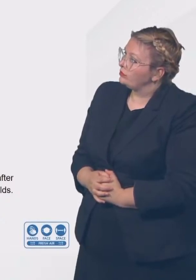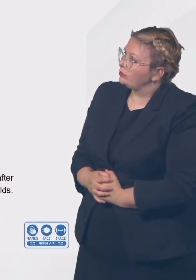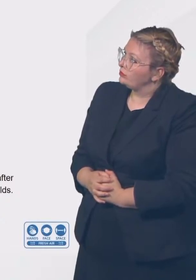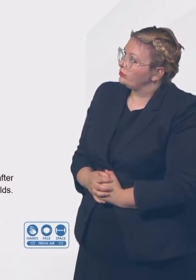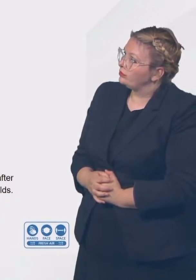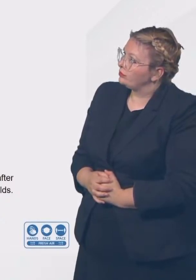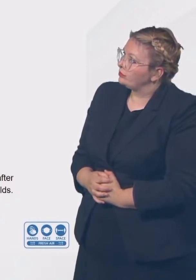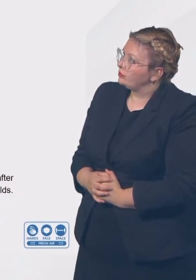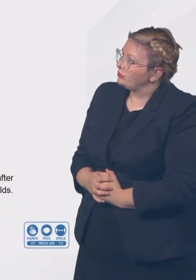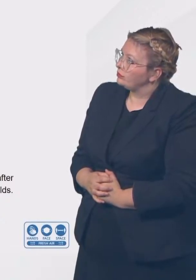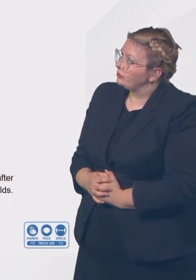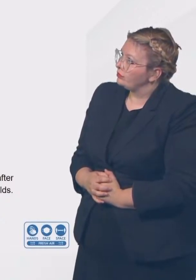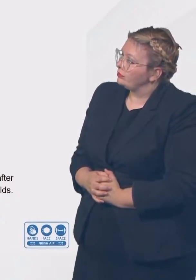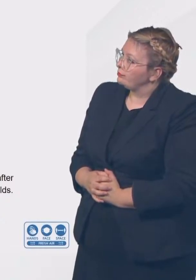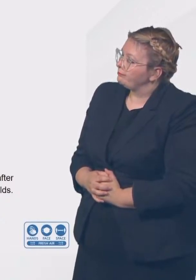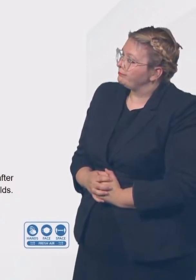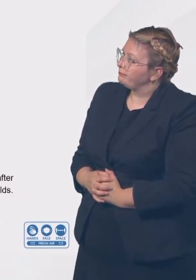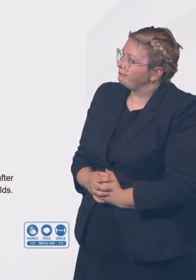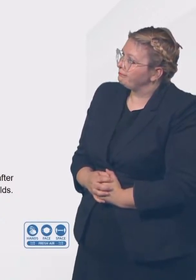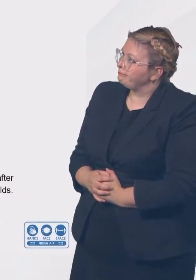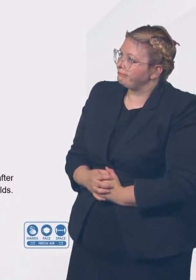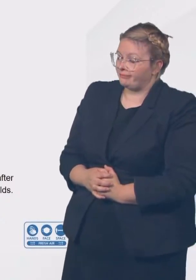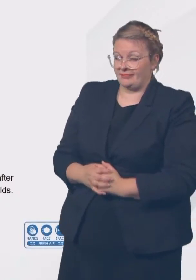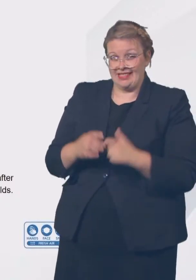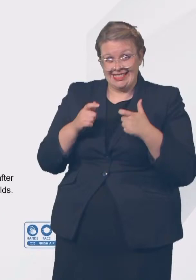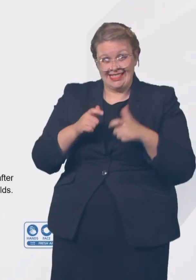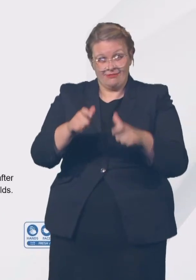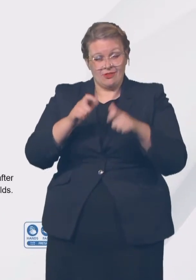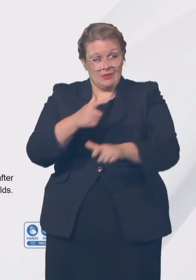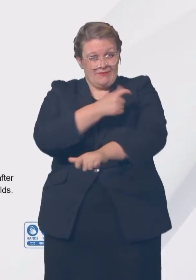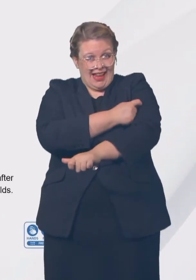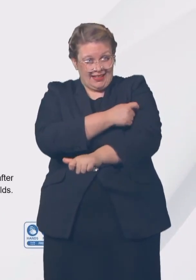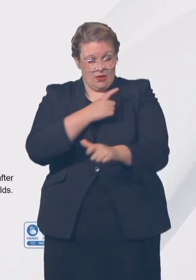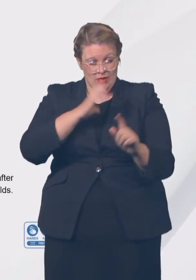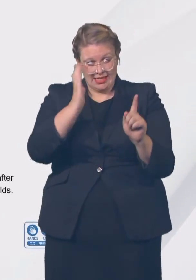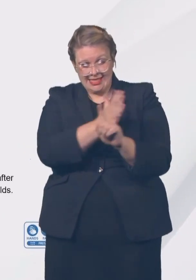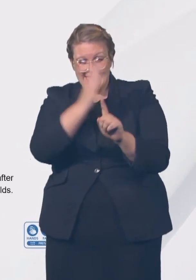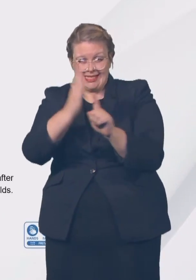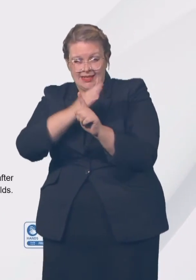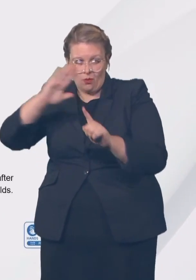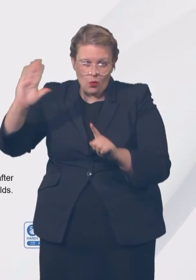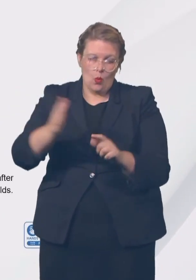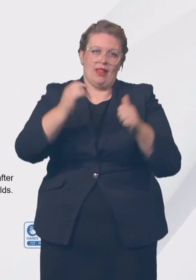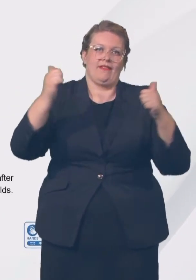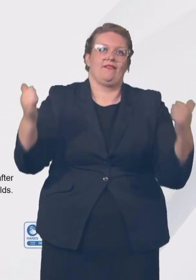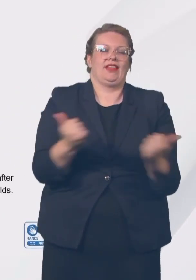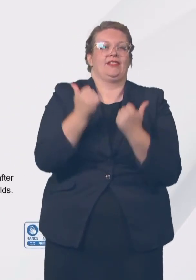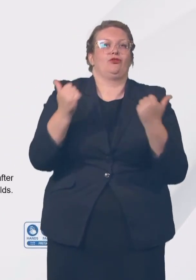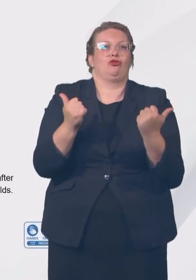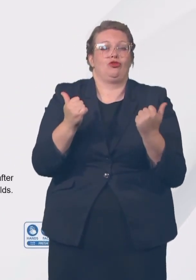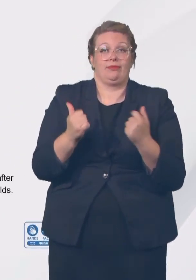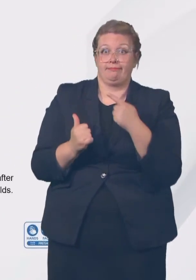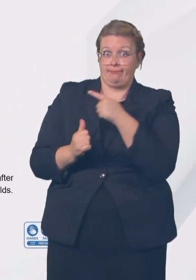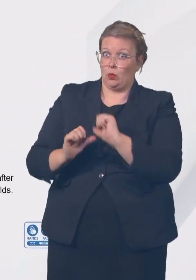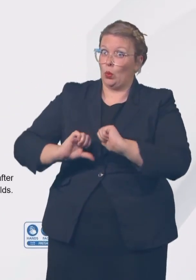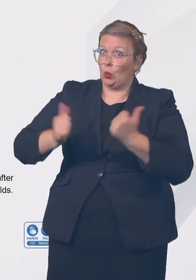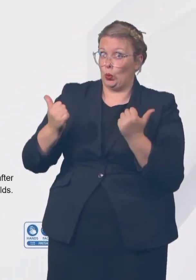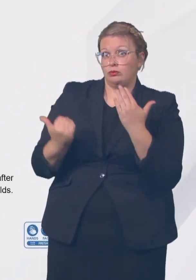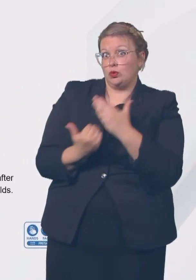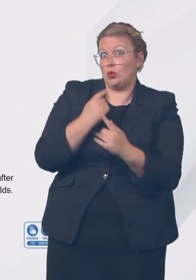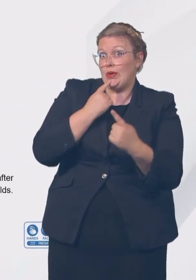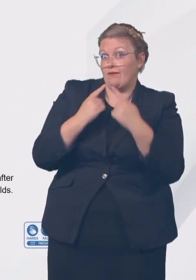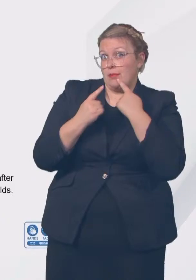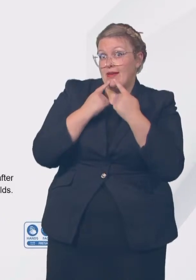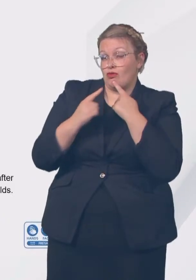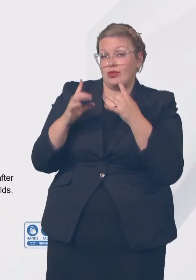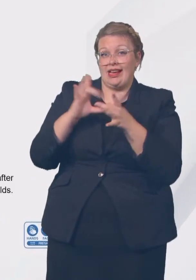quite solid data on the way in which vaccine can cut household transmission. Now, this was